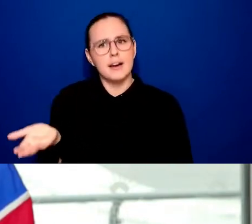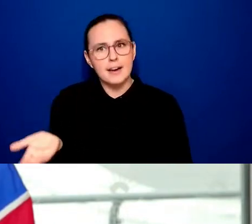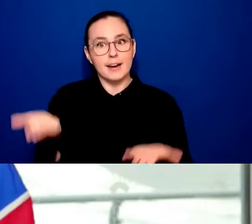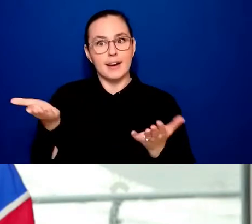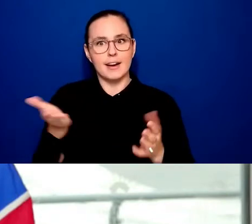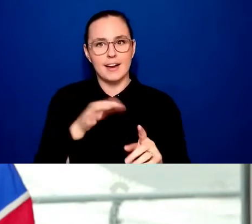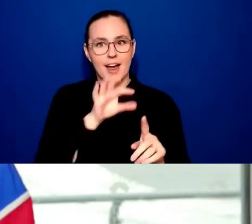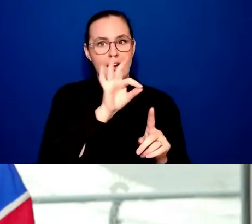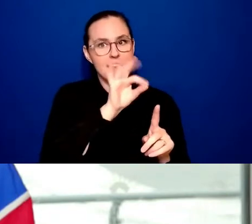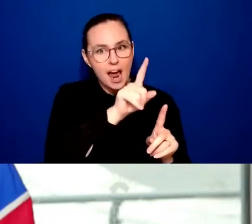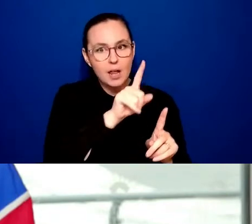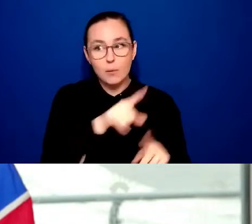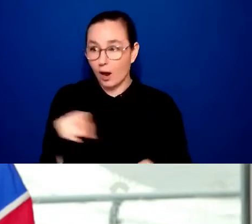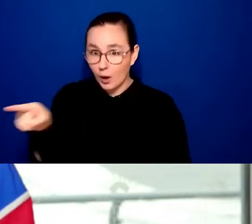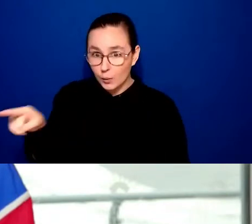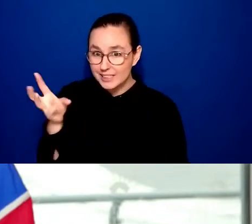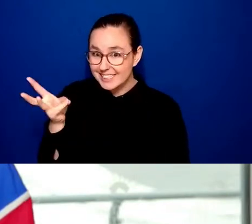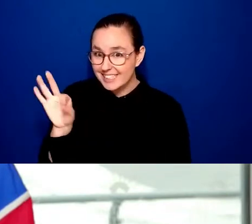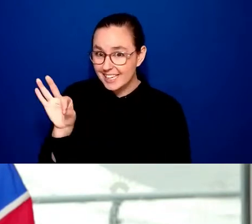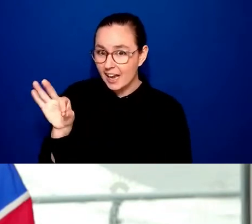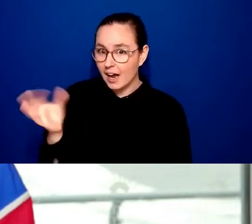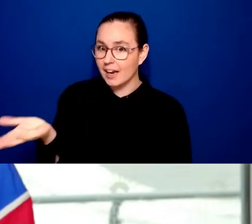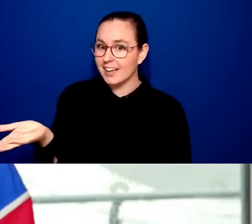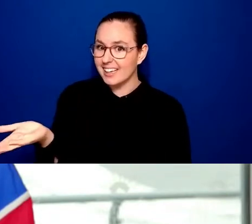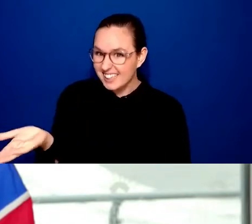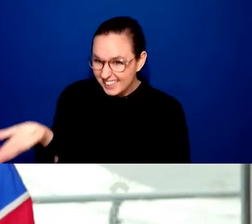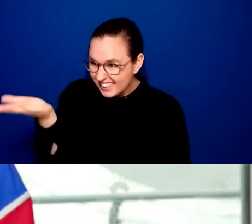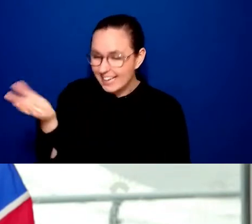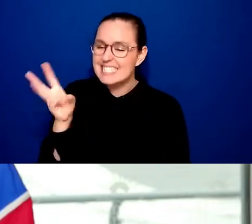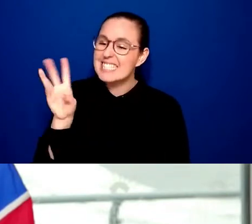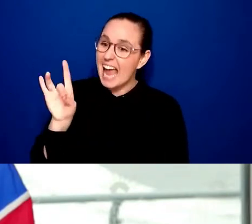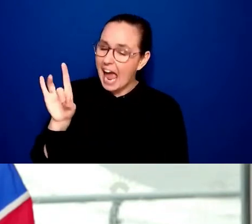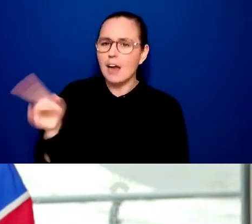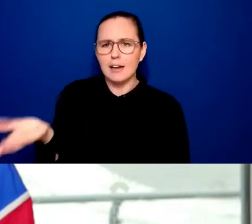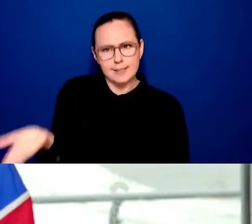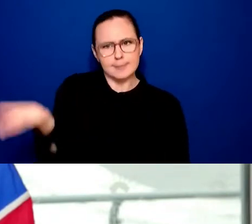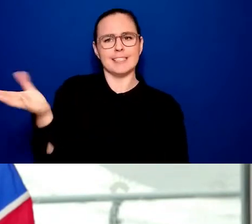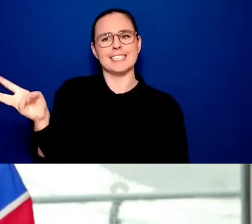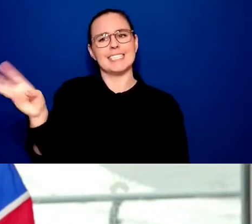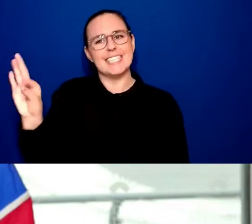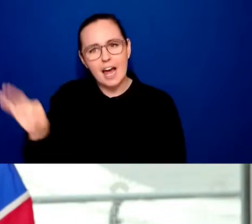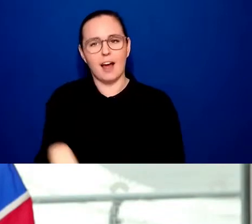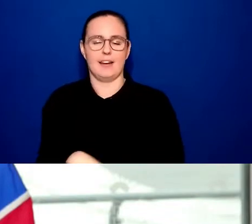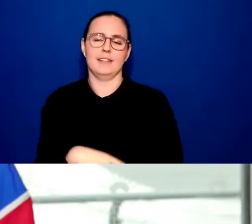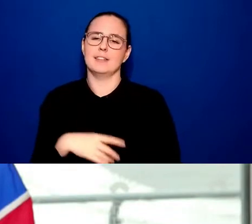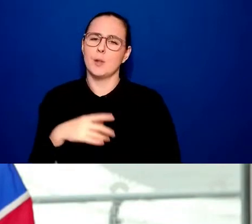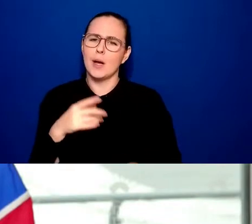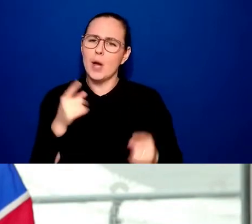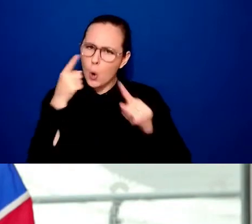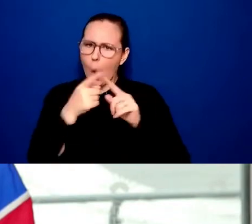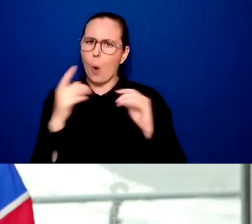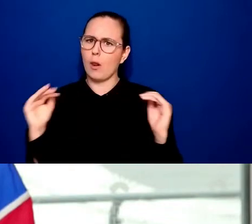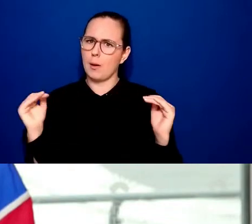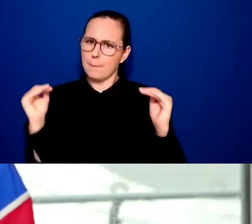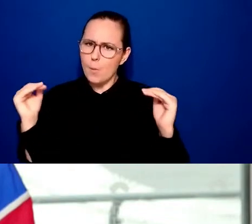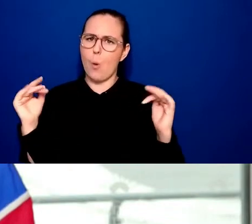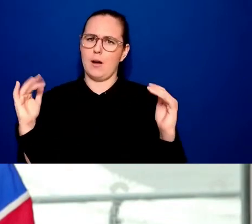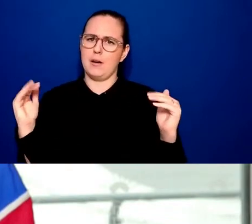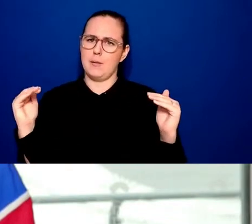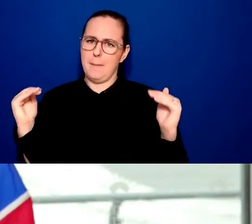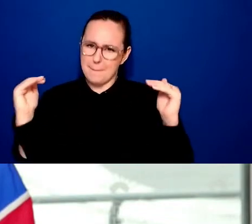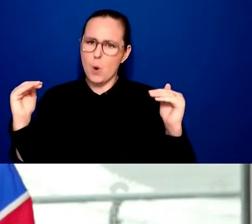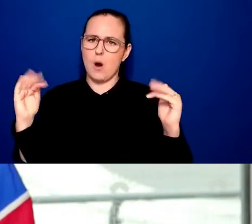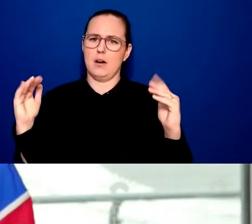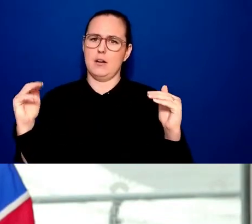forward because it makes the community safer. And it's a way through this storm of COVID-19. So we are going to continue to